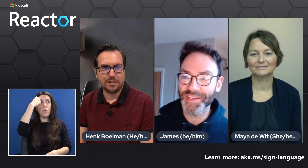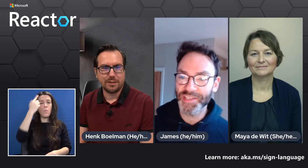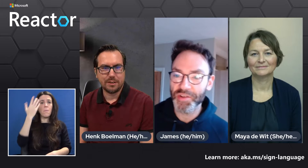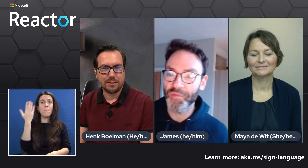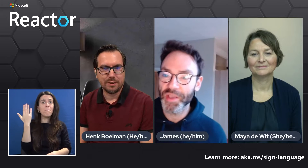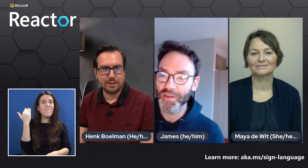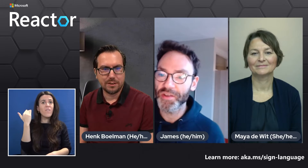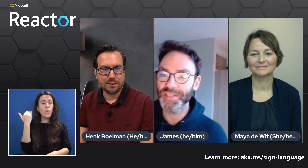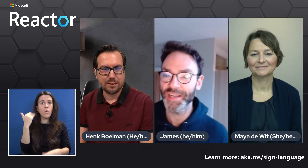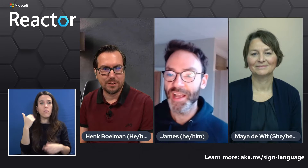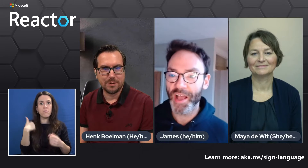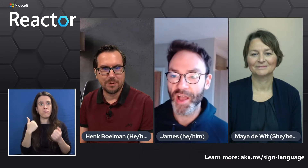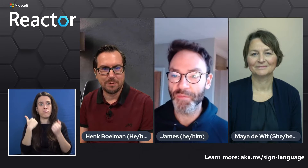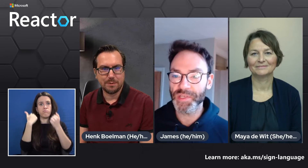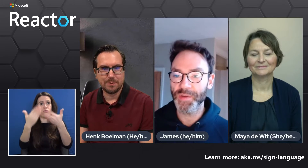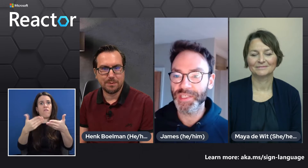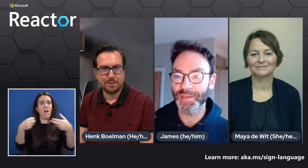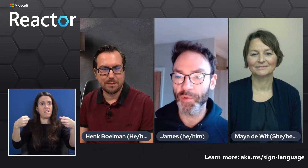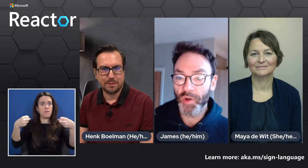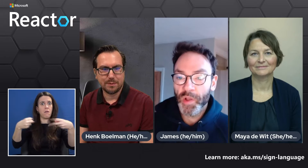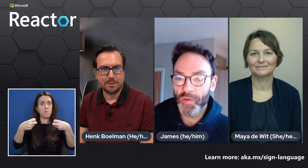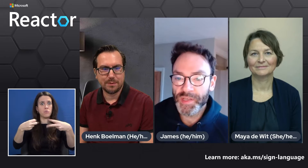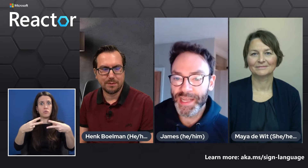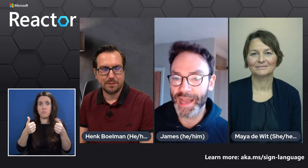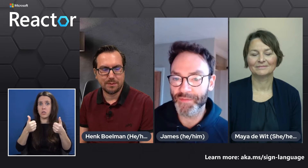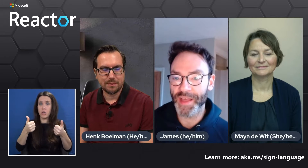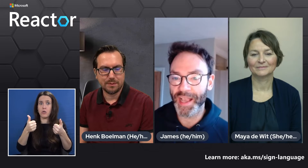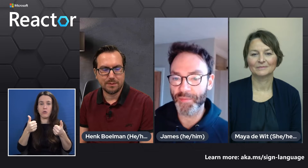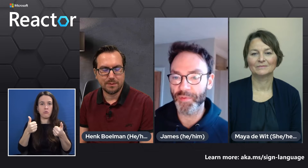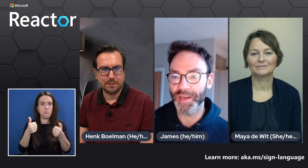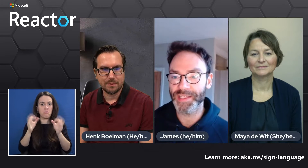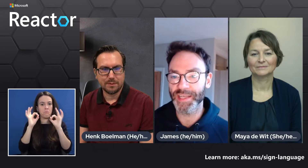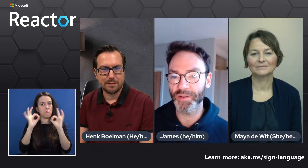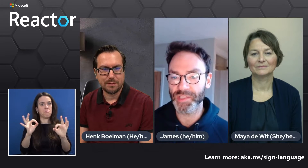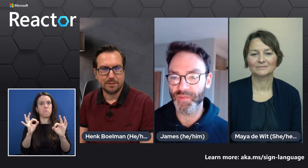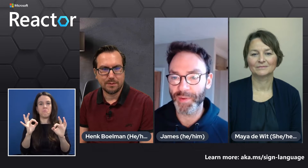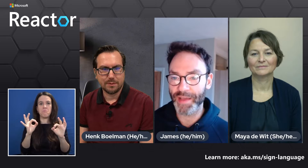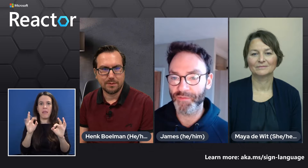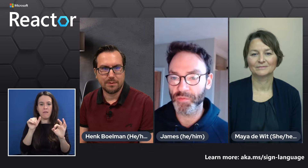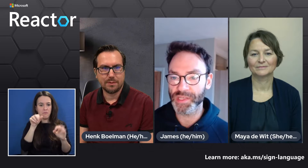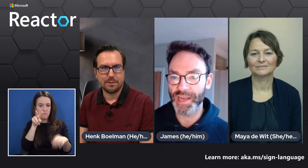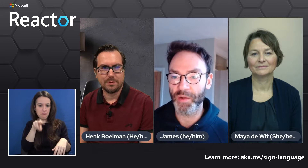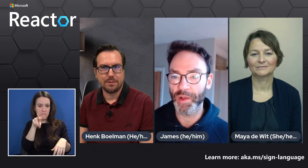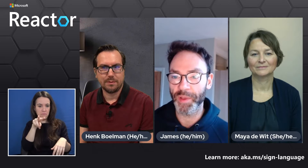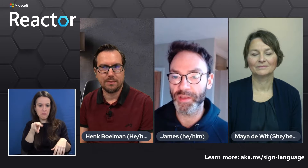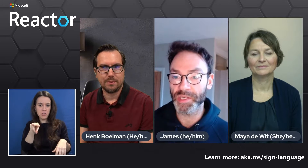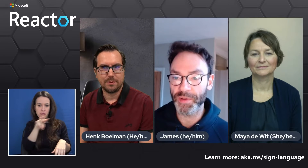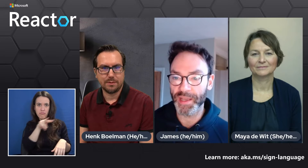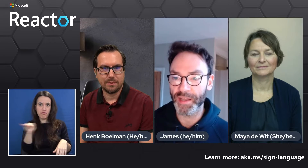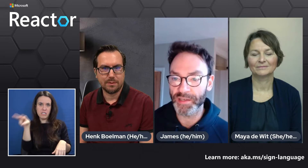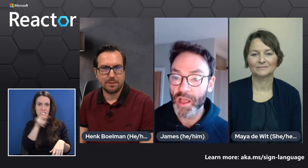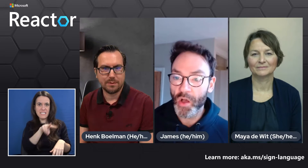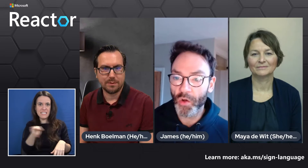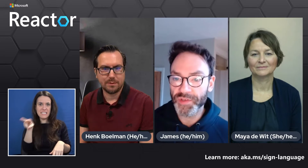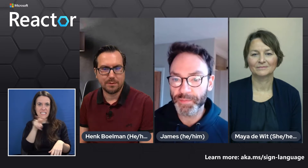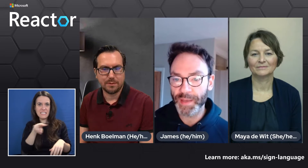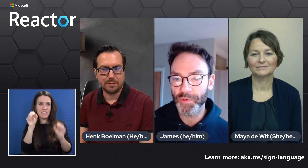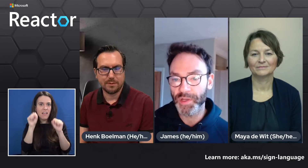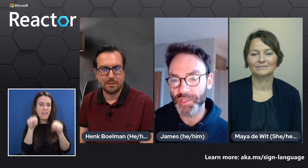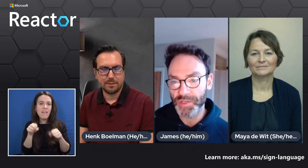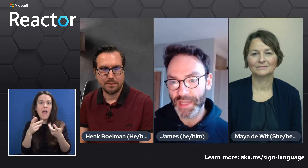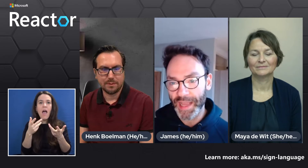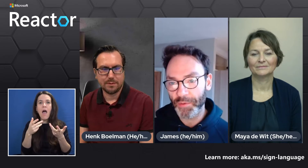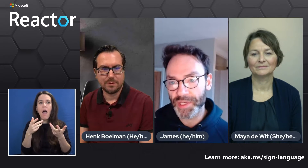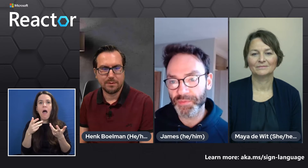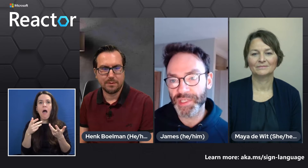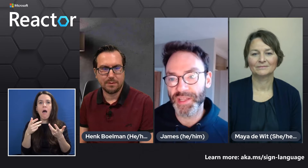the right thing to do if we could, switching them on. And we obviously have that capability in lots of our platforms now where we can do it. And often people